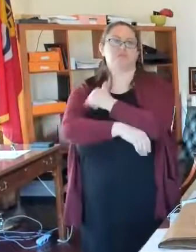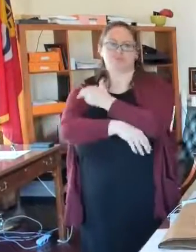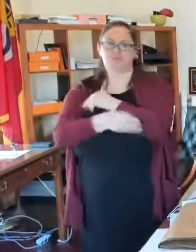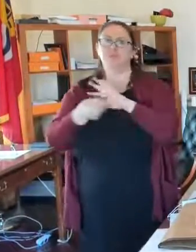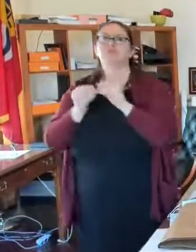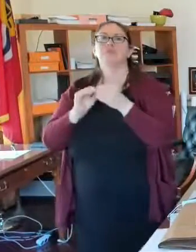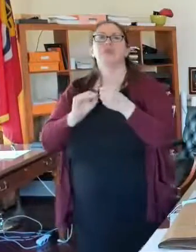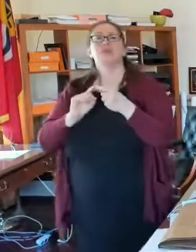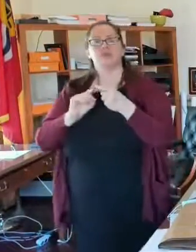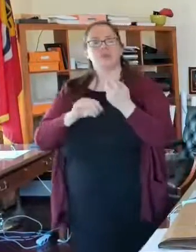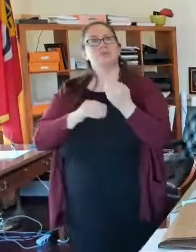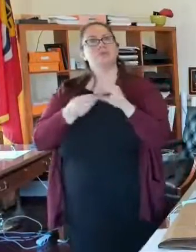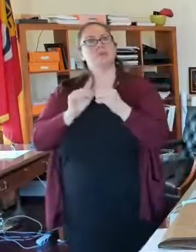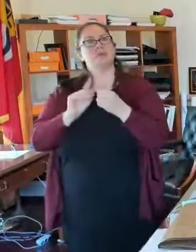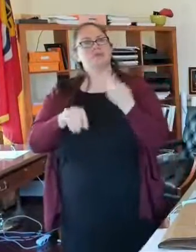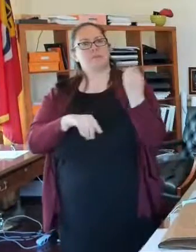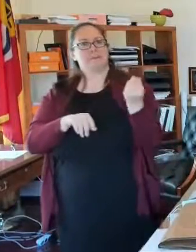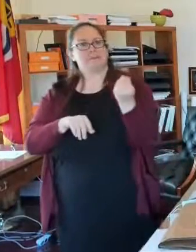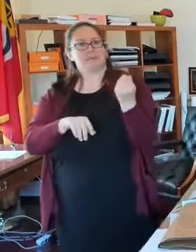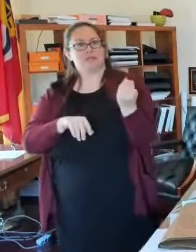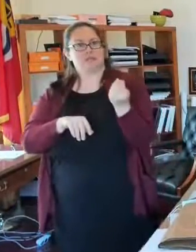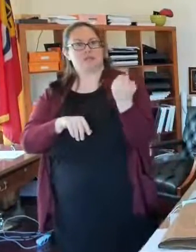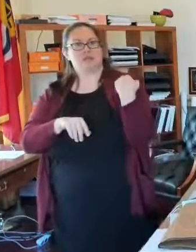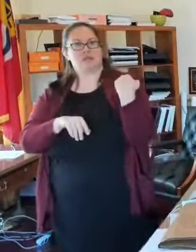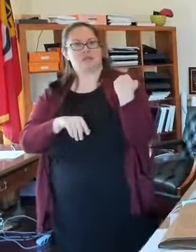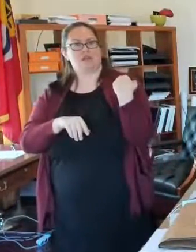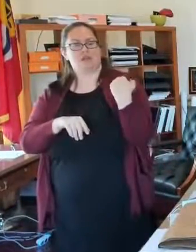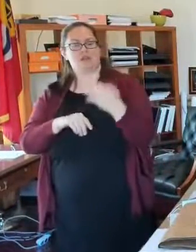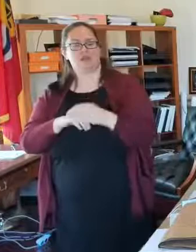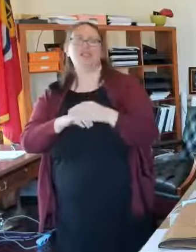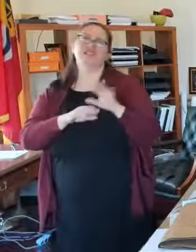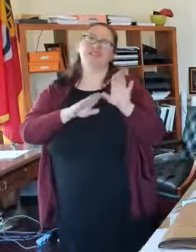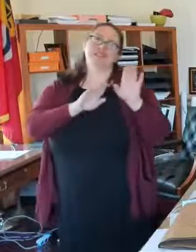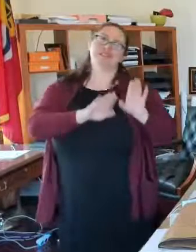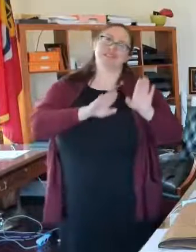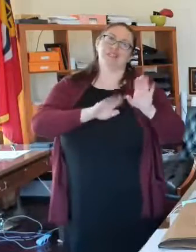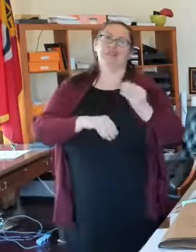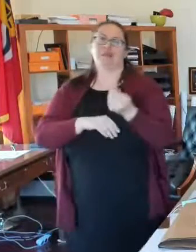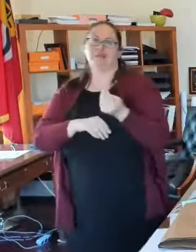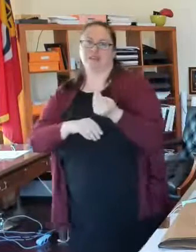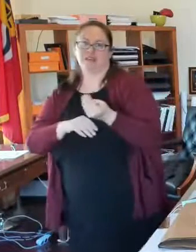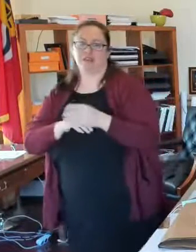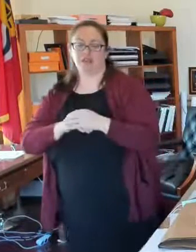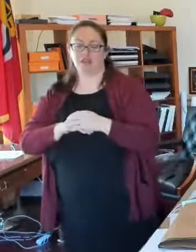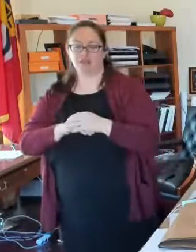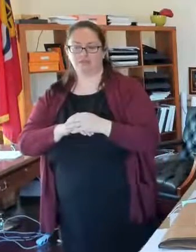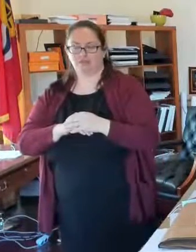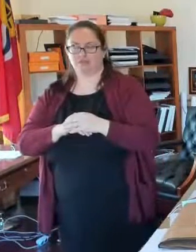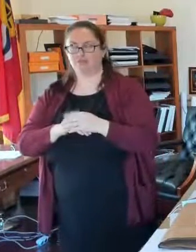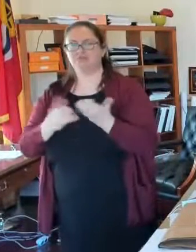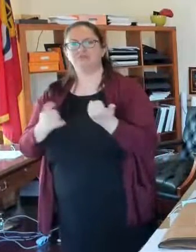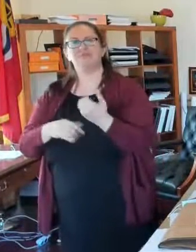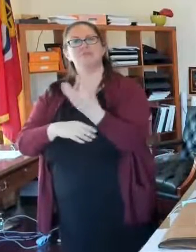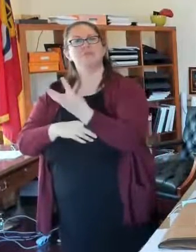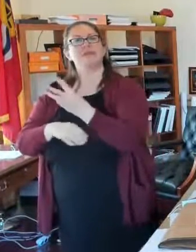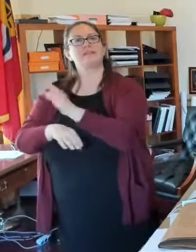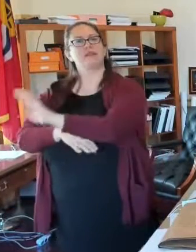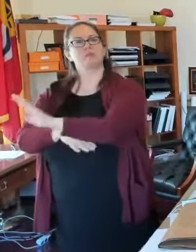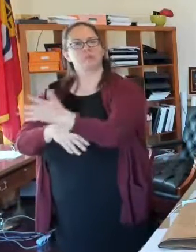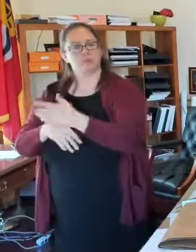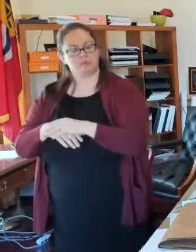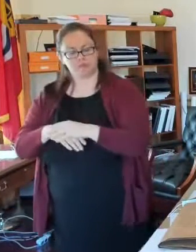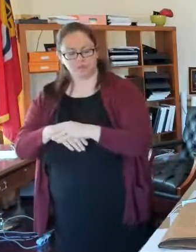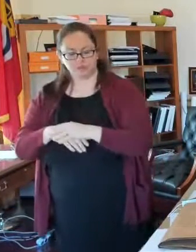numbers are from Monday, Sunday to Monday. because here we are just Wednesday afternoon, there